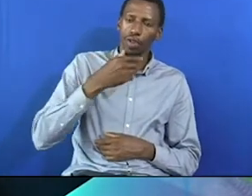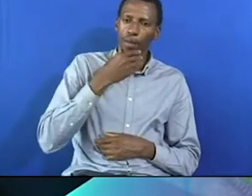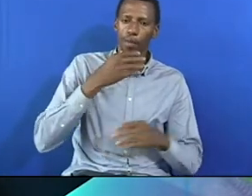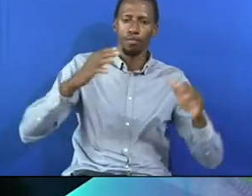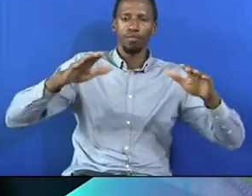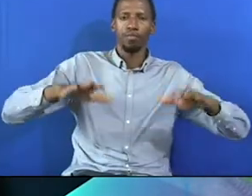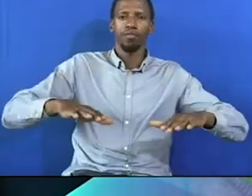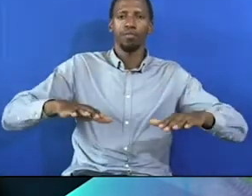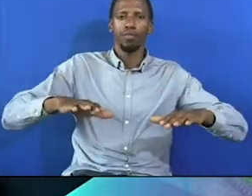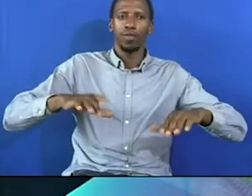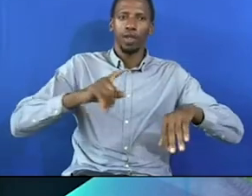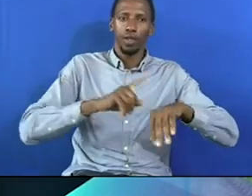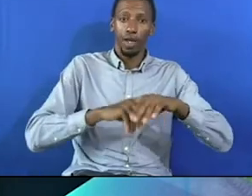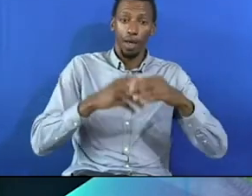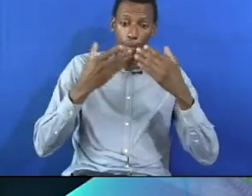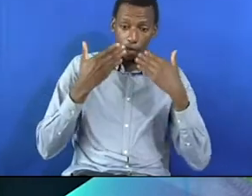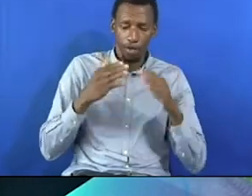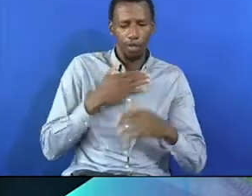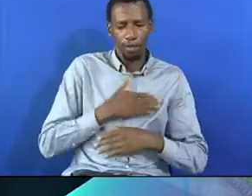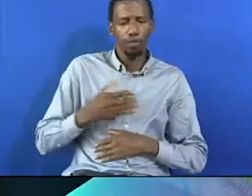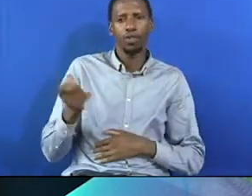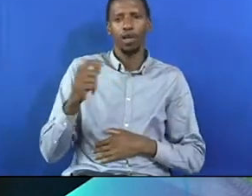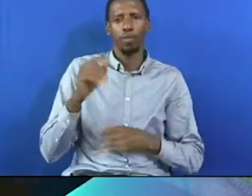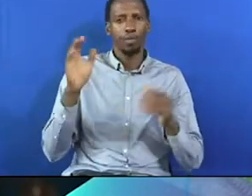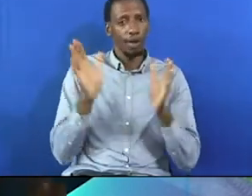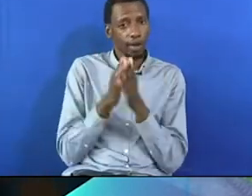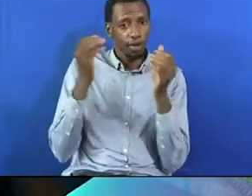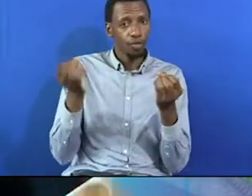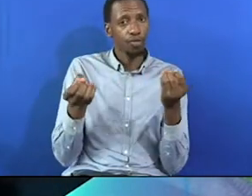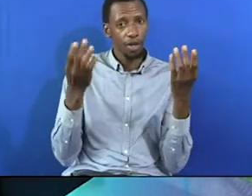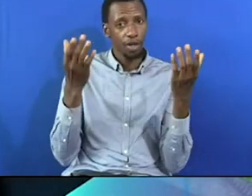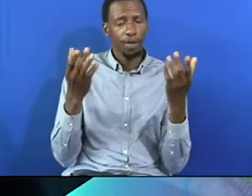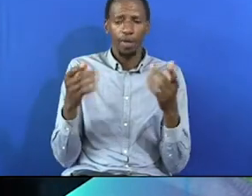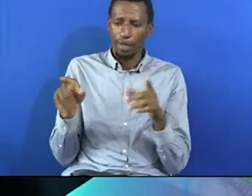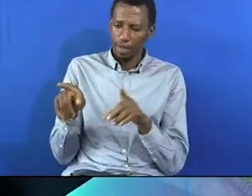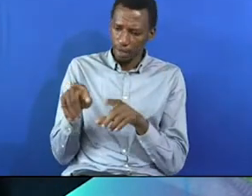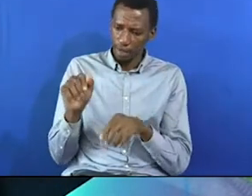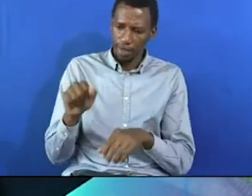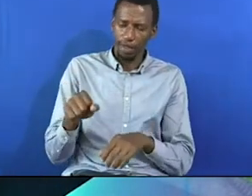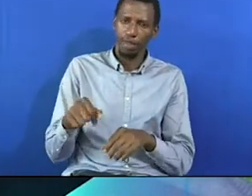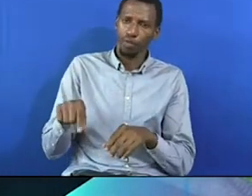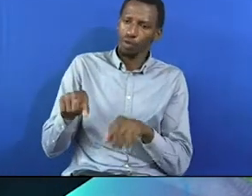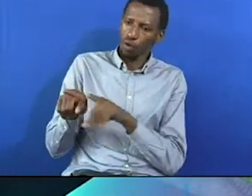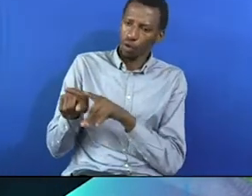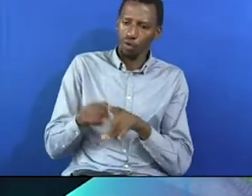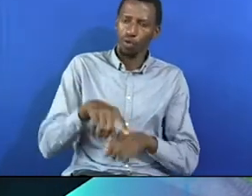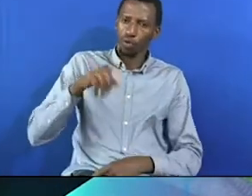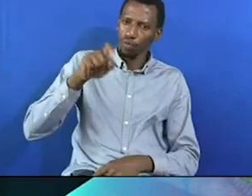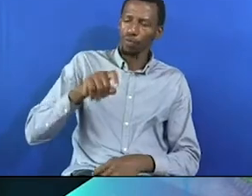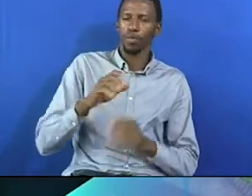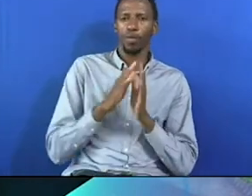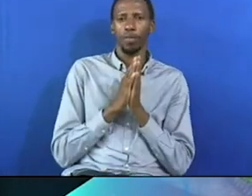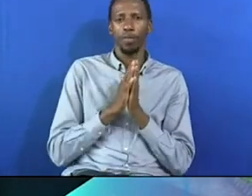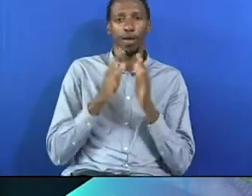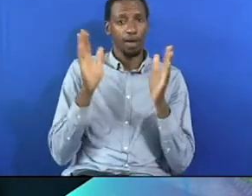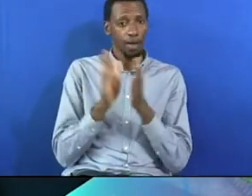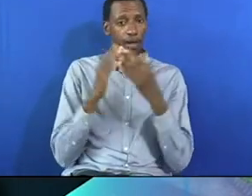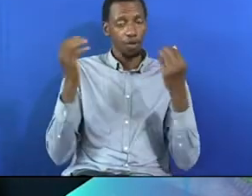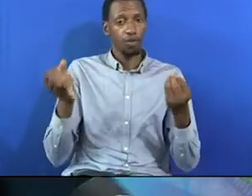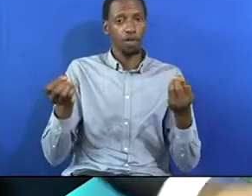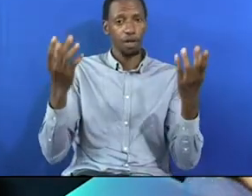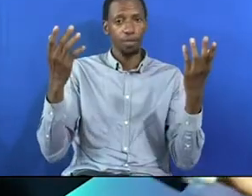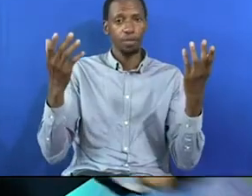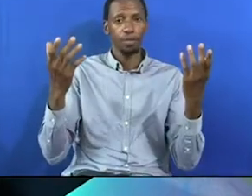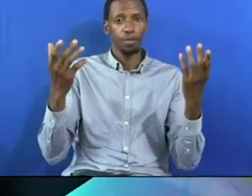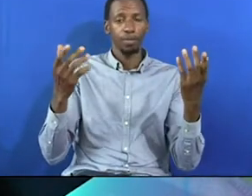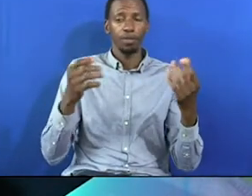you are through, please come. Hallelujah. Yeah, we also need prayers in our house. Hallelujah. Yeah.